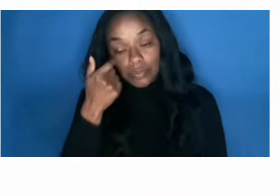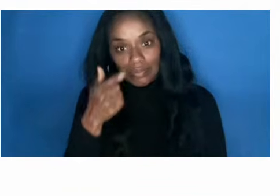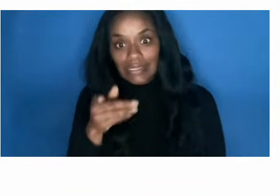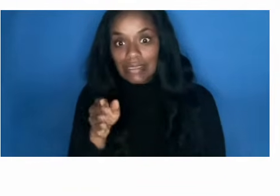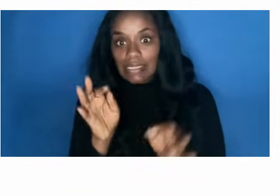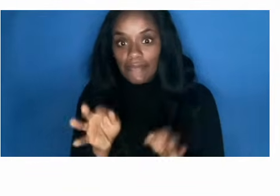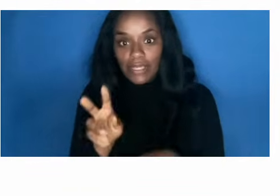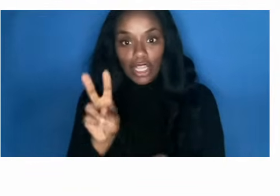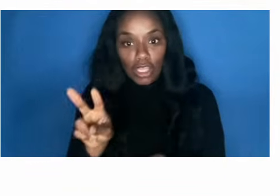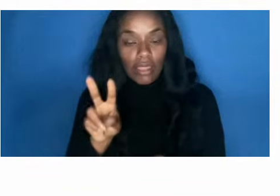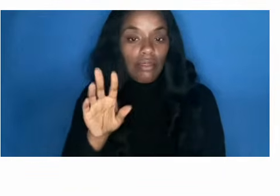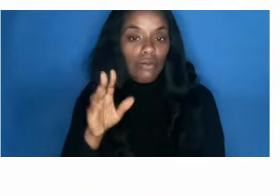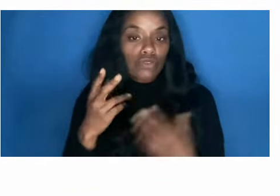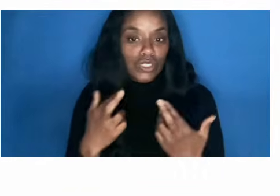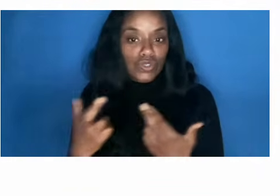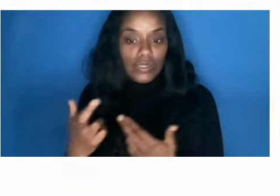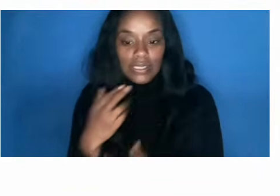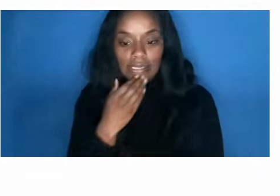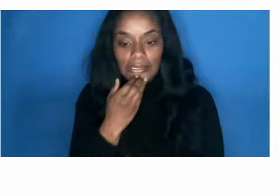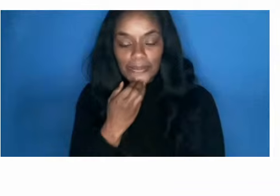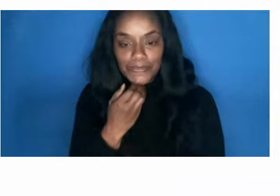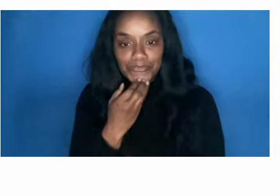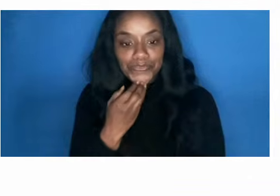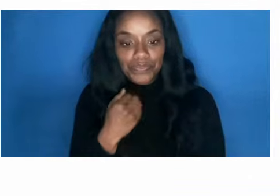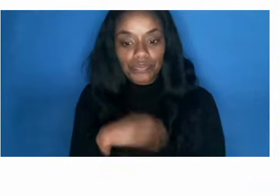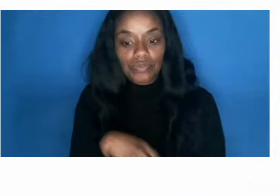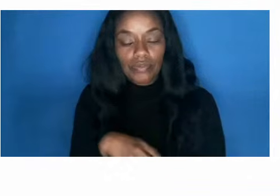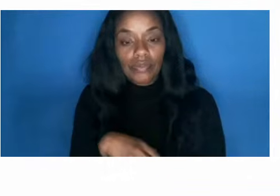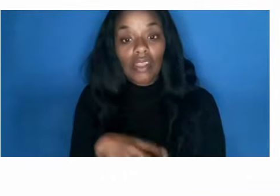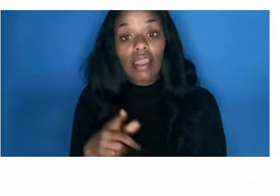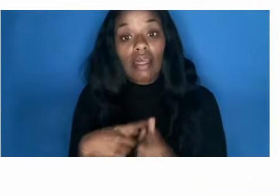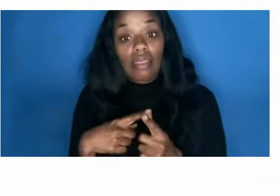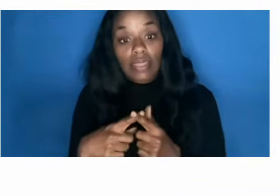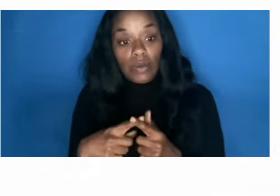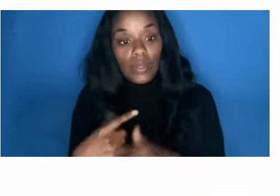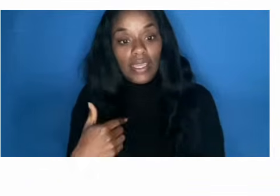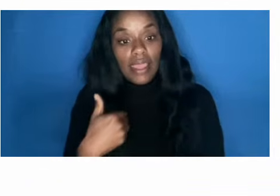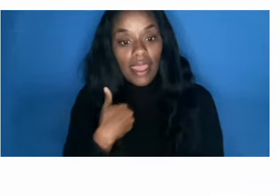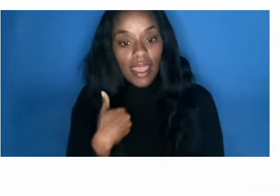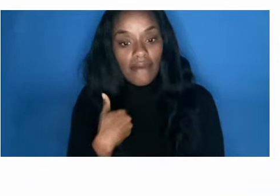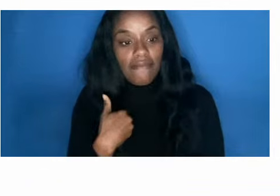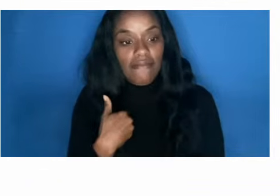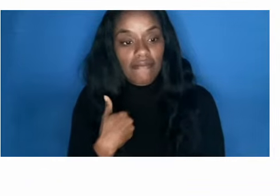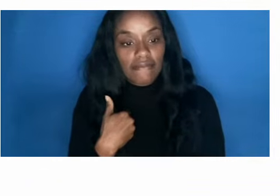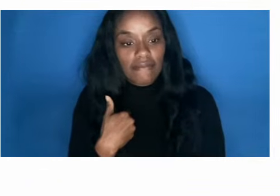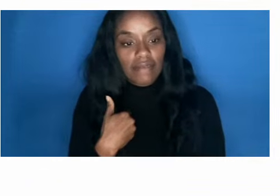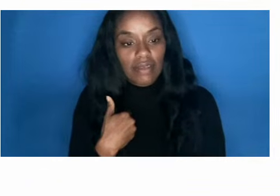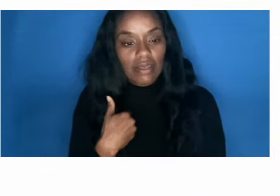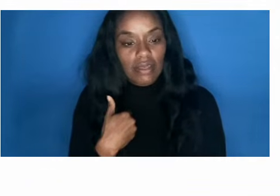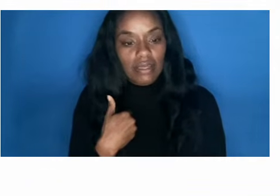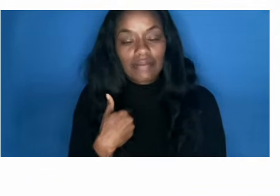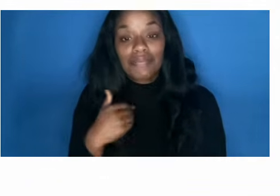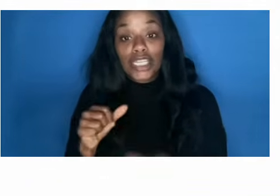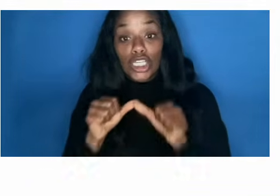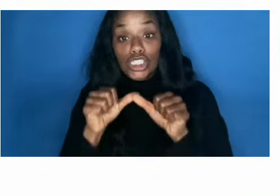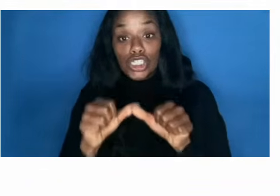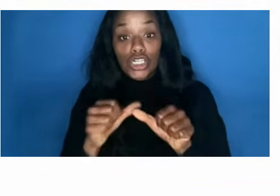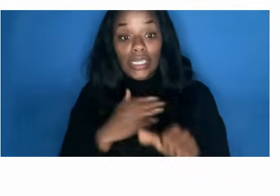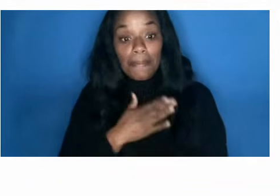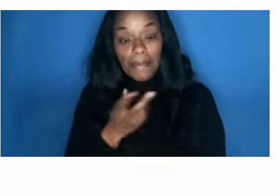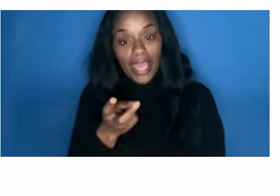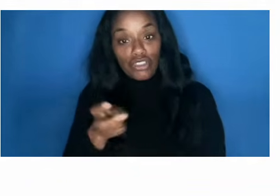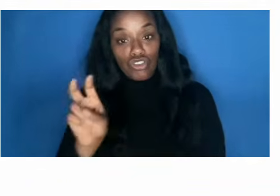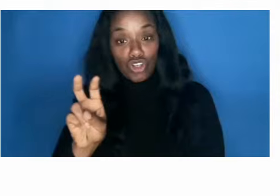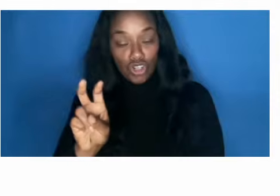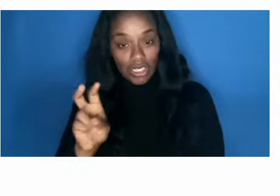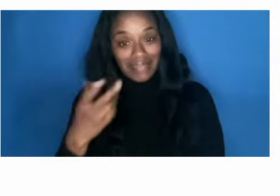those resources. Then we also have a comment saying, continue my journey as a vegan